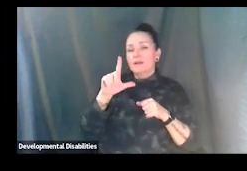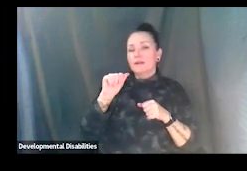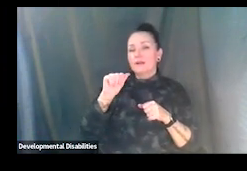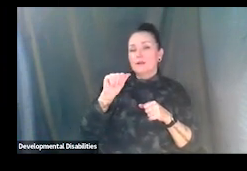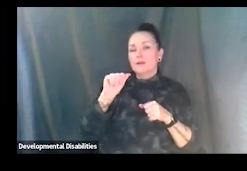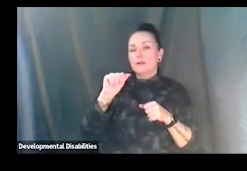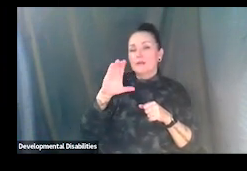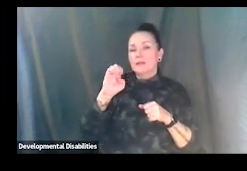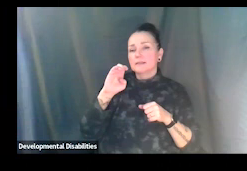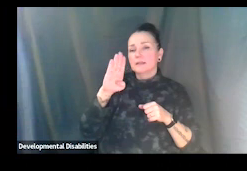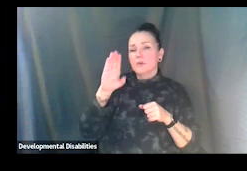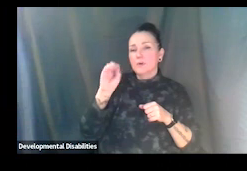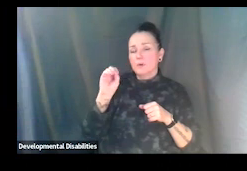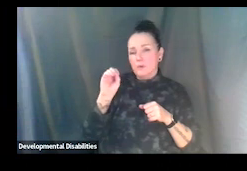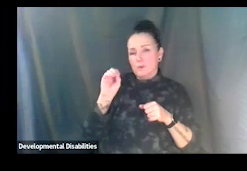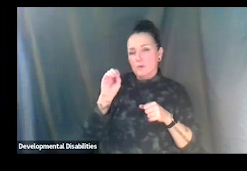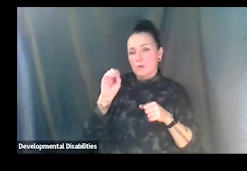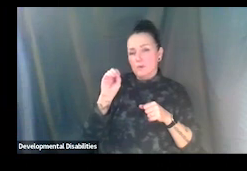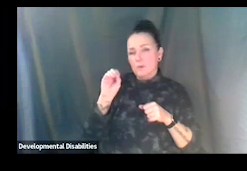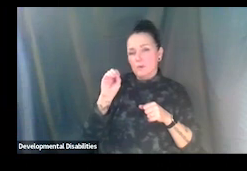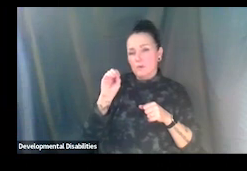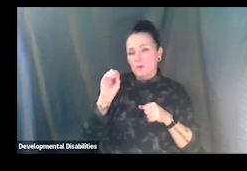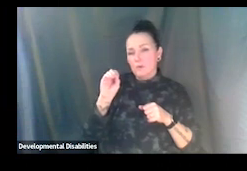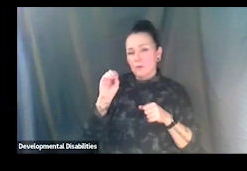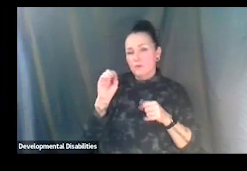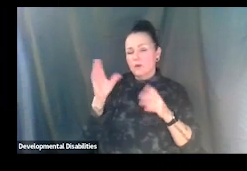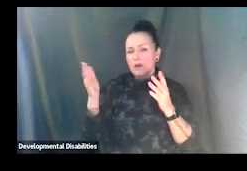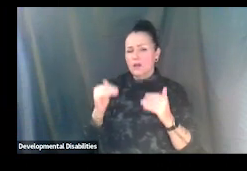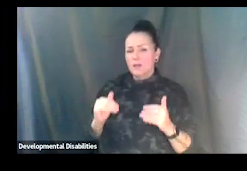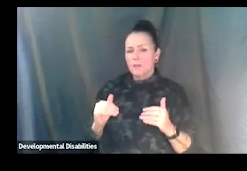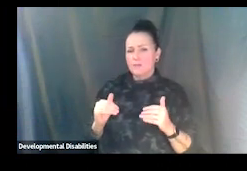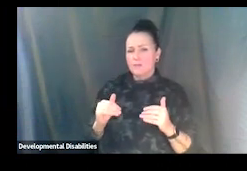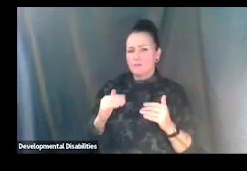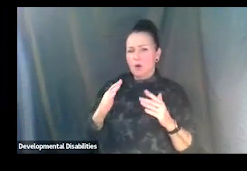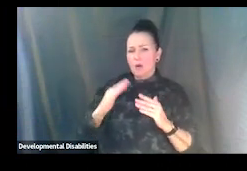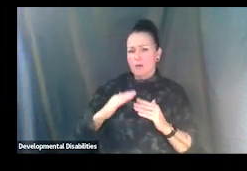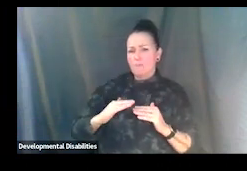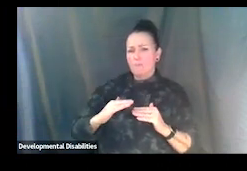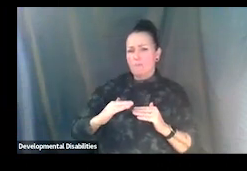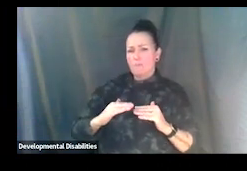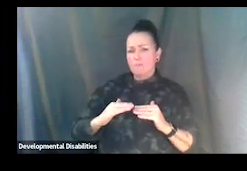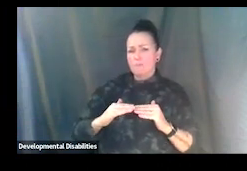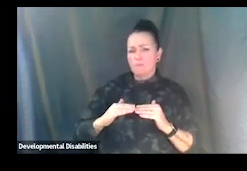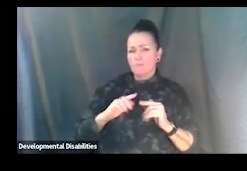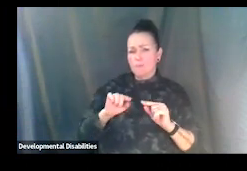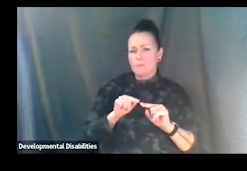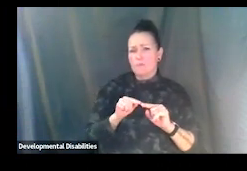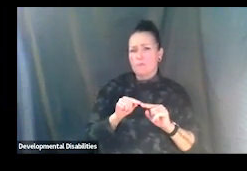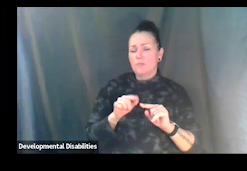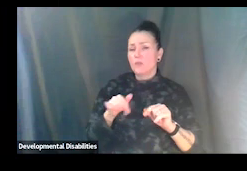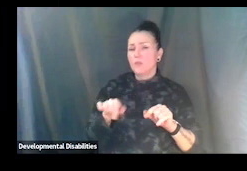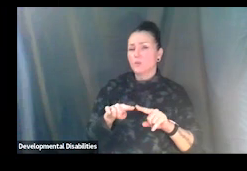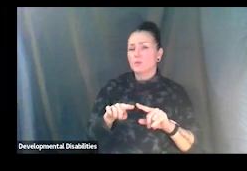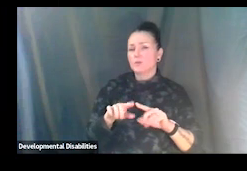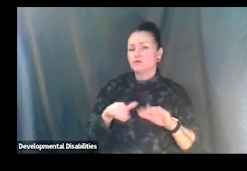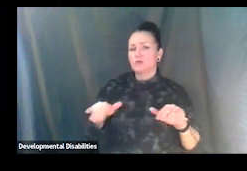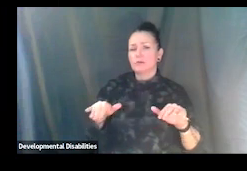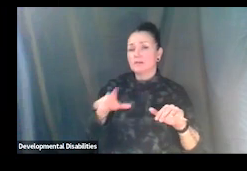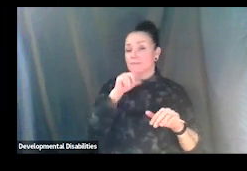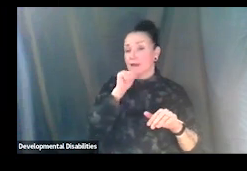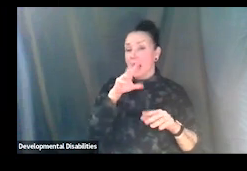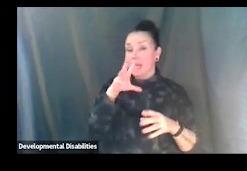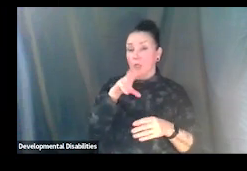who hadn't been involved in the double-blind study. I'm not sure why they were included here. But you can see for both those groups, there was sort of an initial